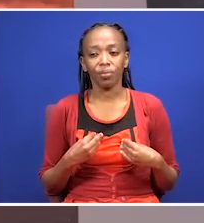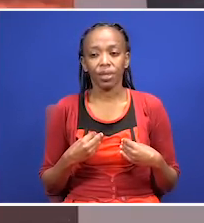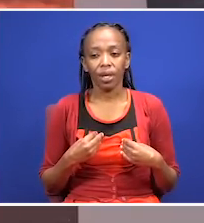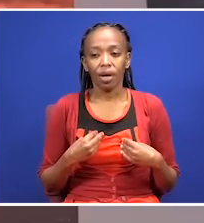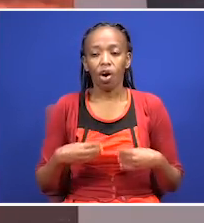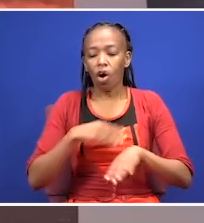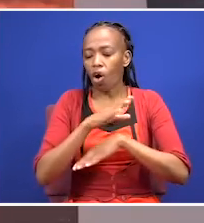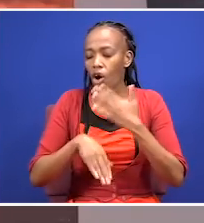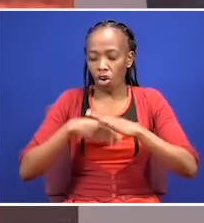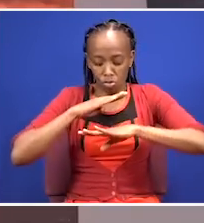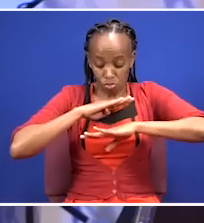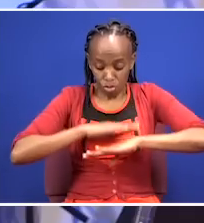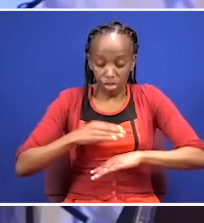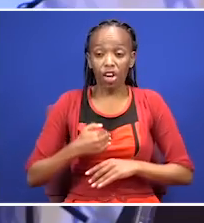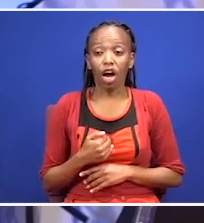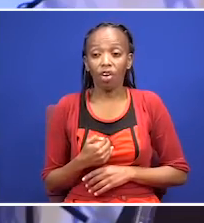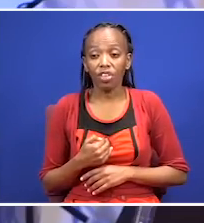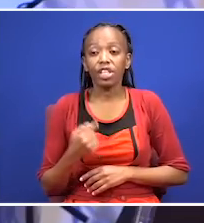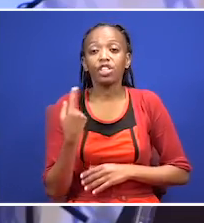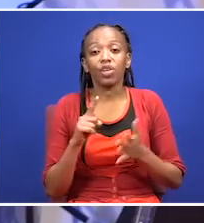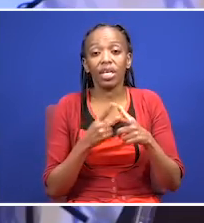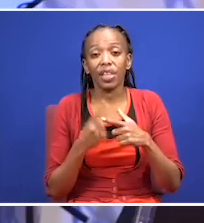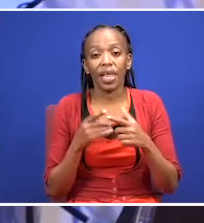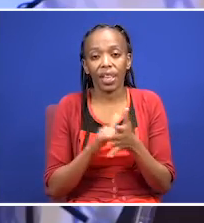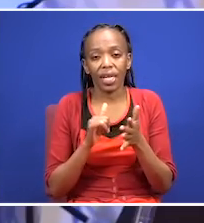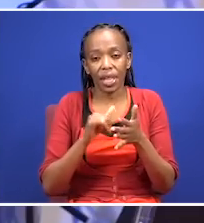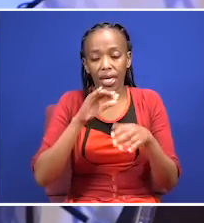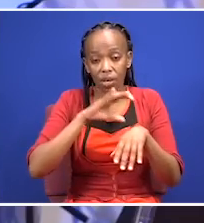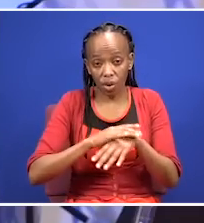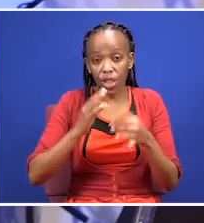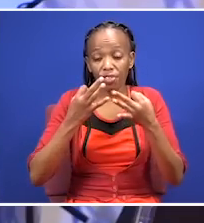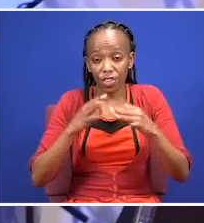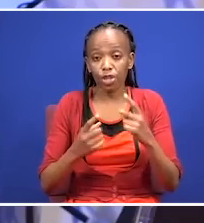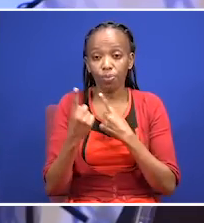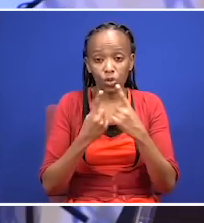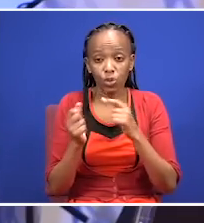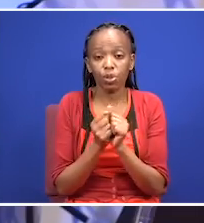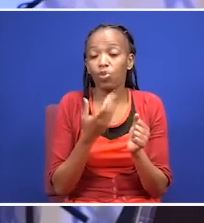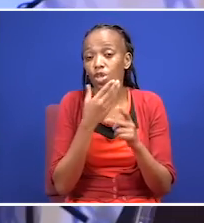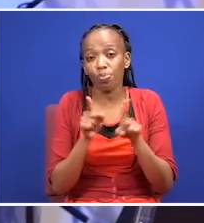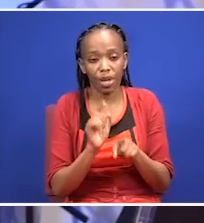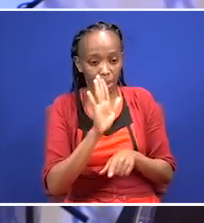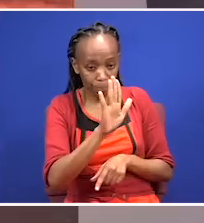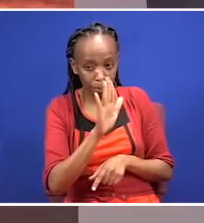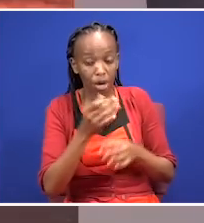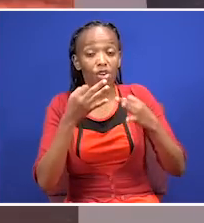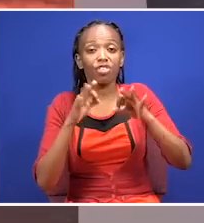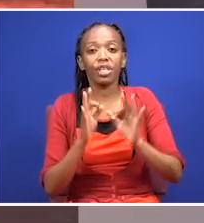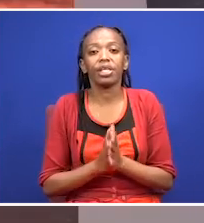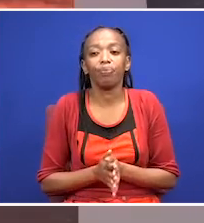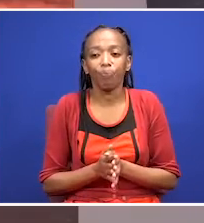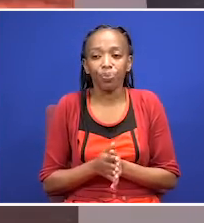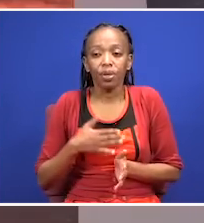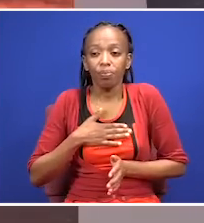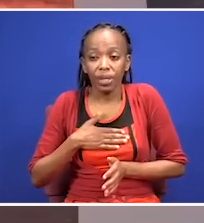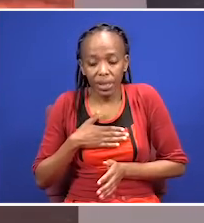all of them were relieved it is only then that they got the freedom to speak with their brother freely